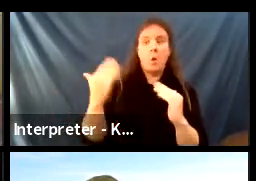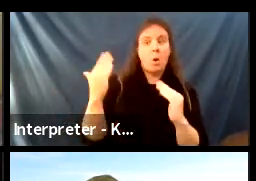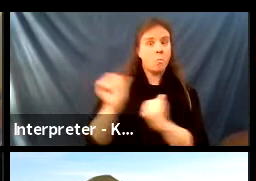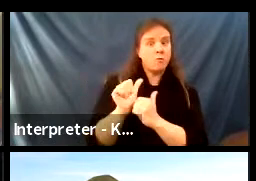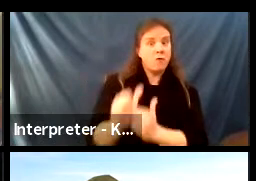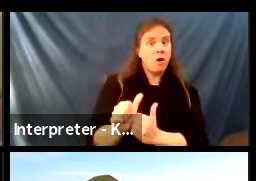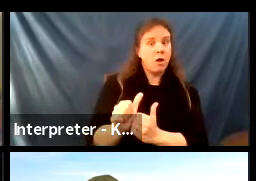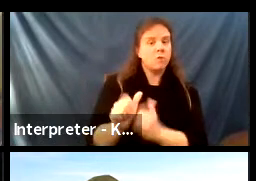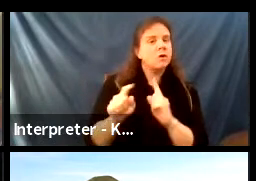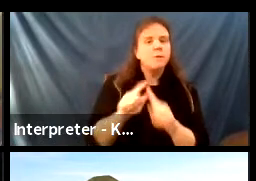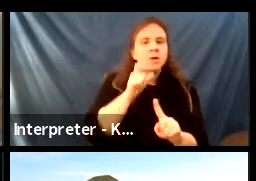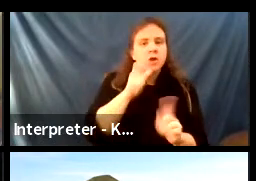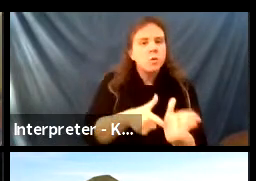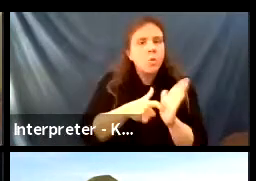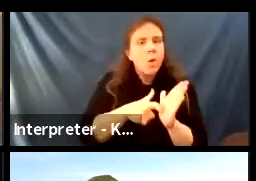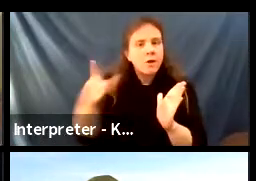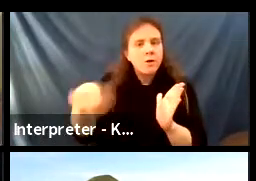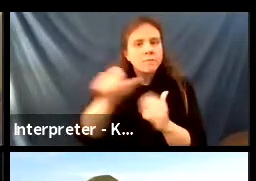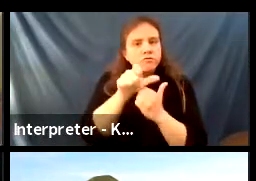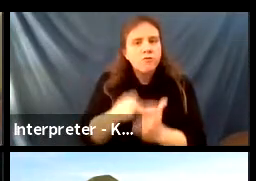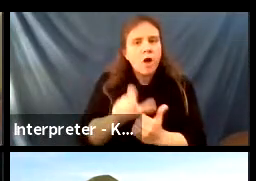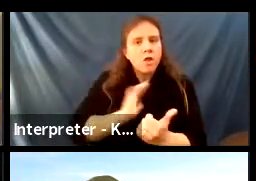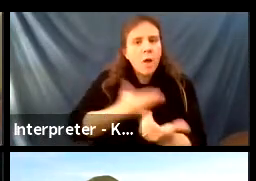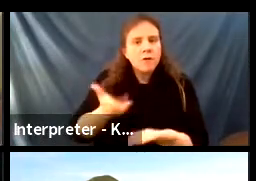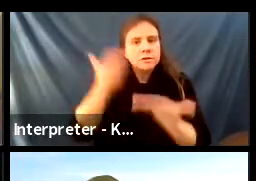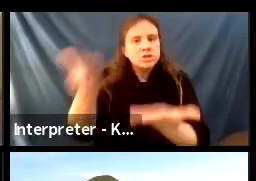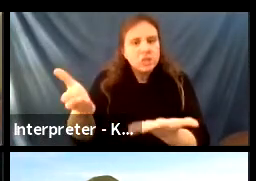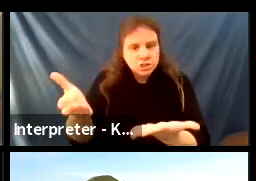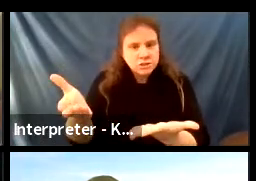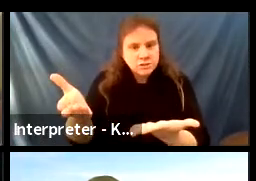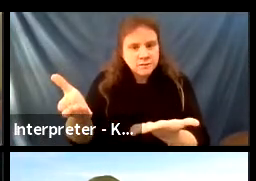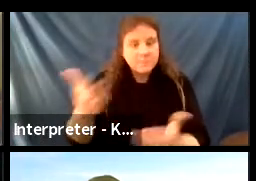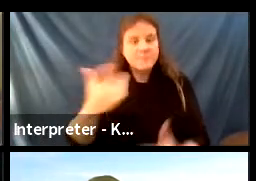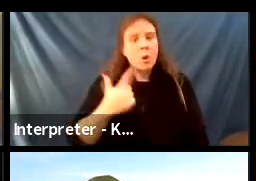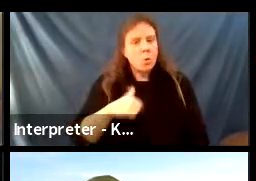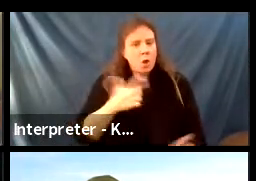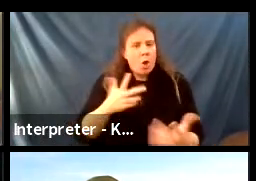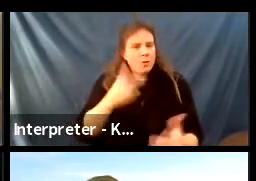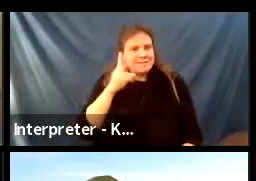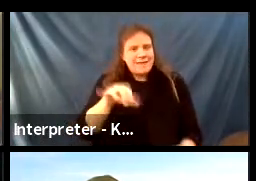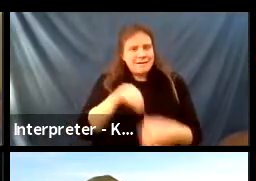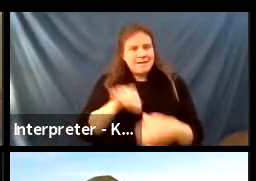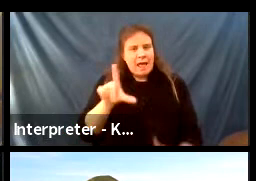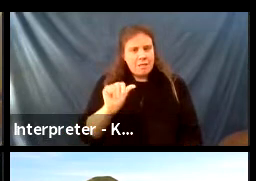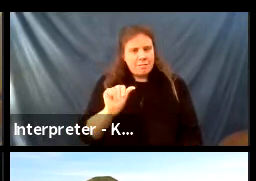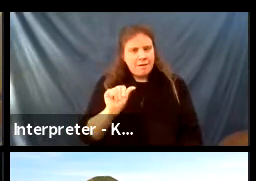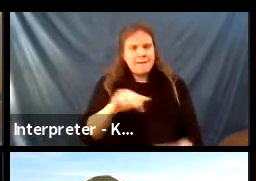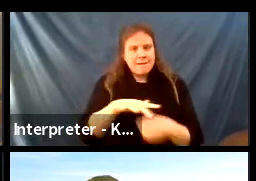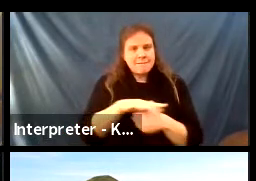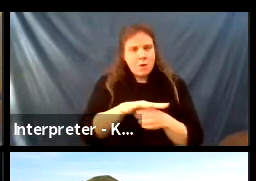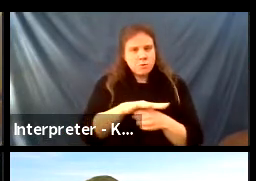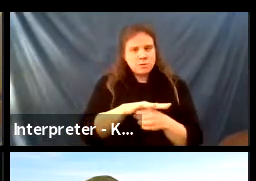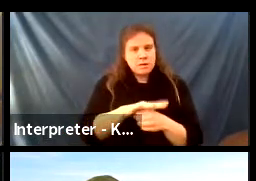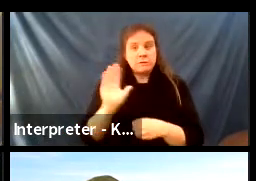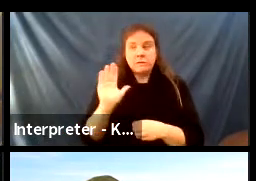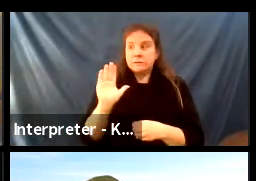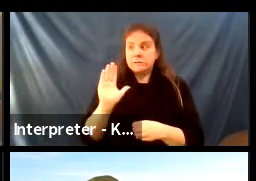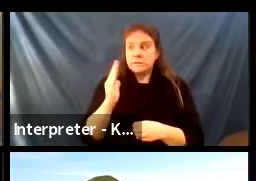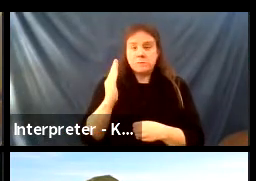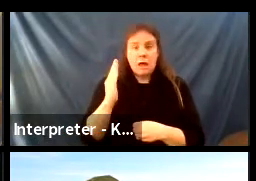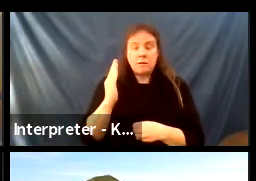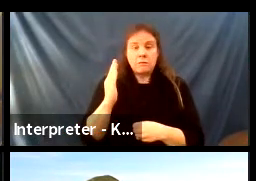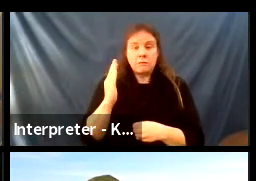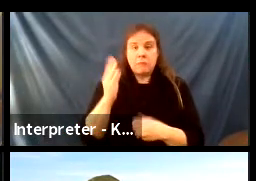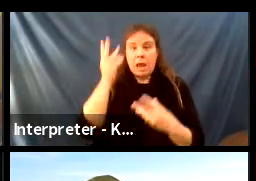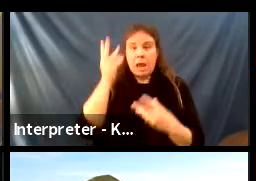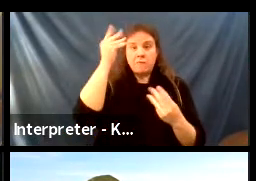they're requiring them to. And I think we already see a little bit of that in LA County, where it seems like it's out there, but there's just a lot of